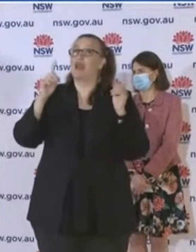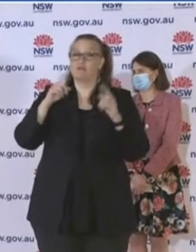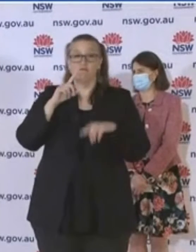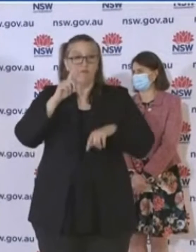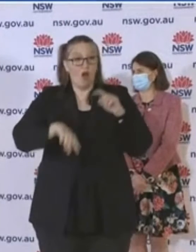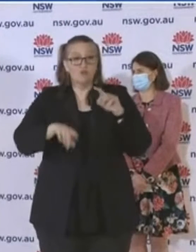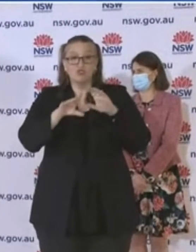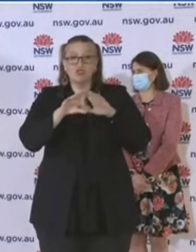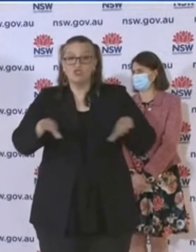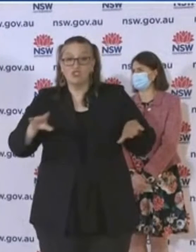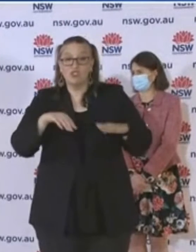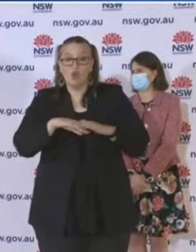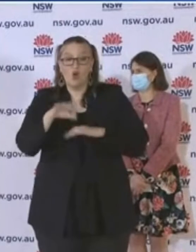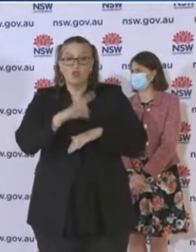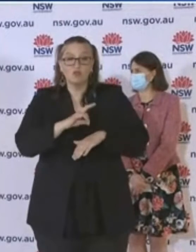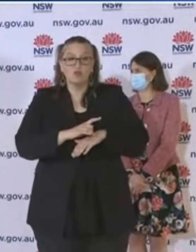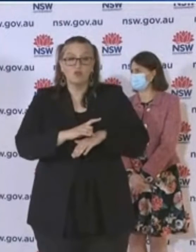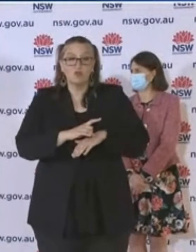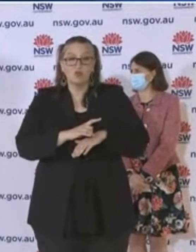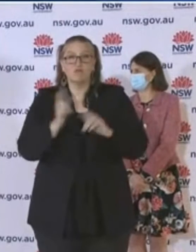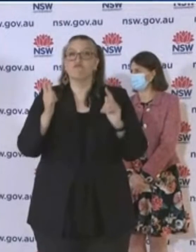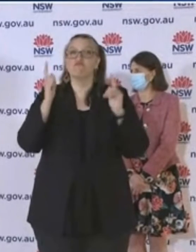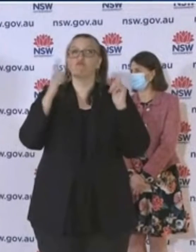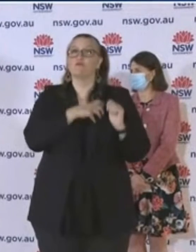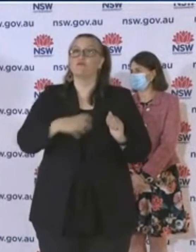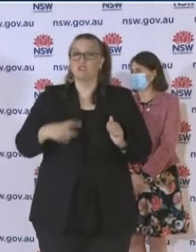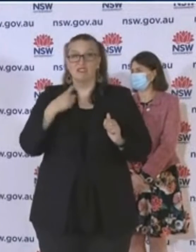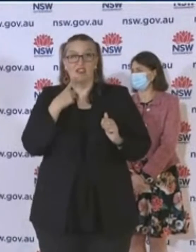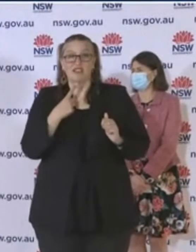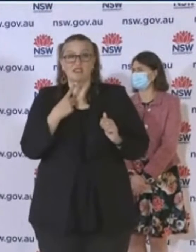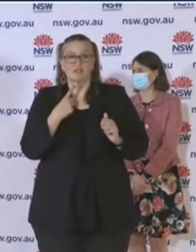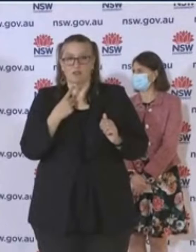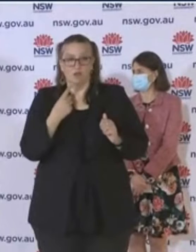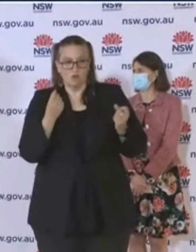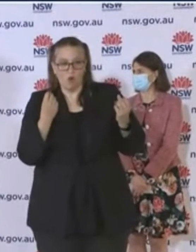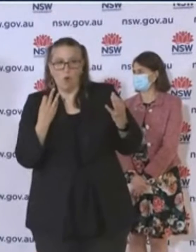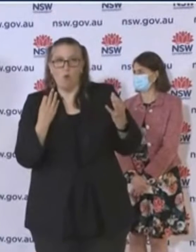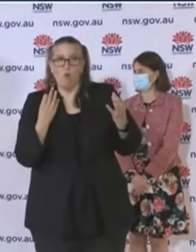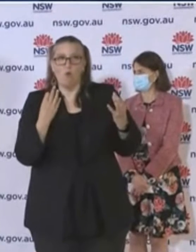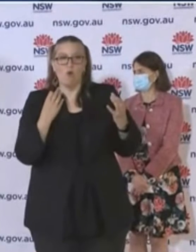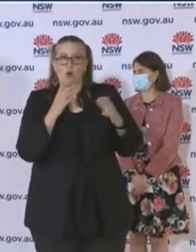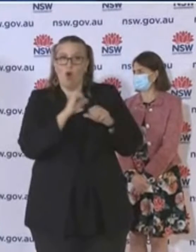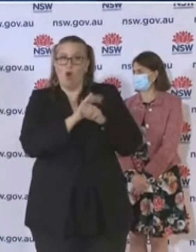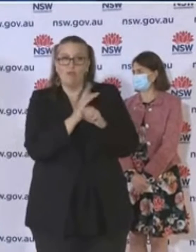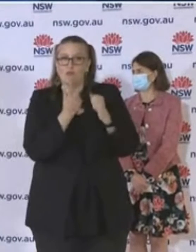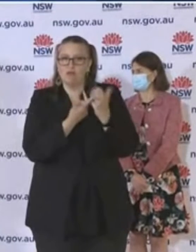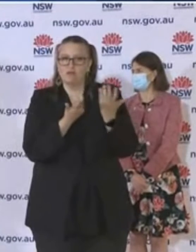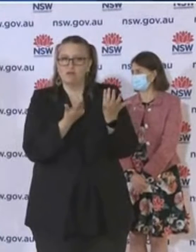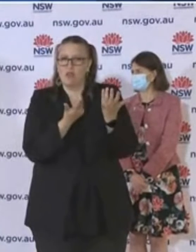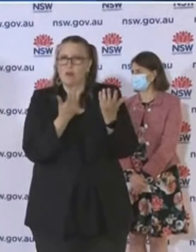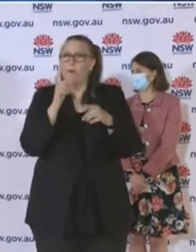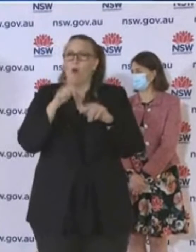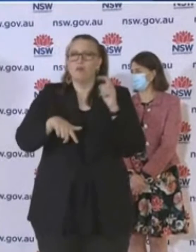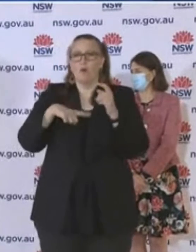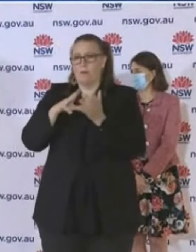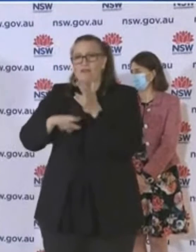they're very sick, but because their parents are in hospital and they need care. Is that the situation in New South Wales? I don't have the